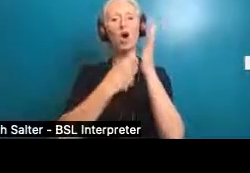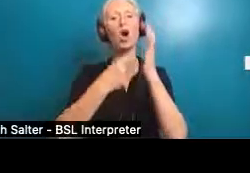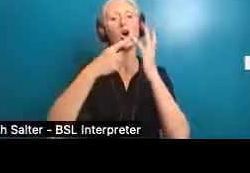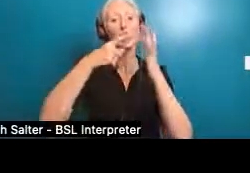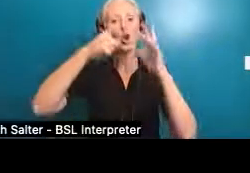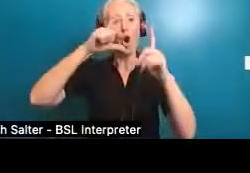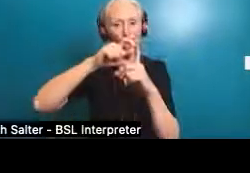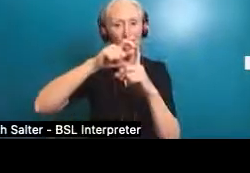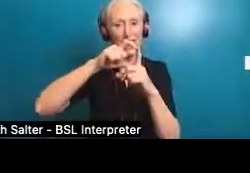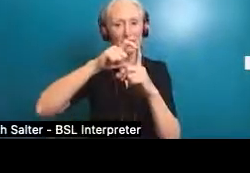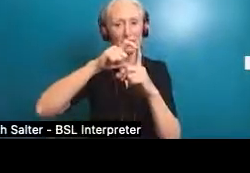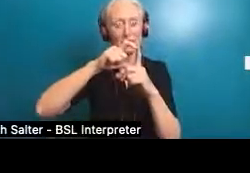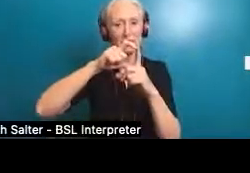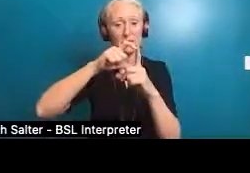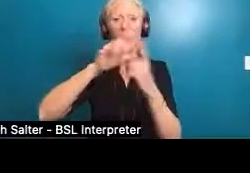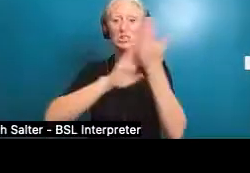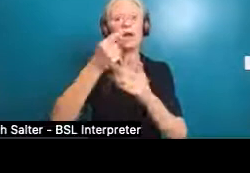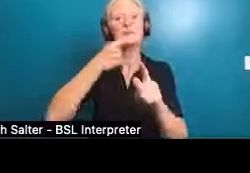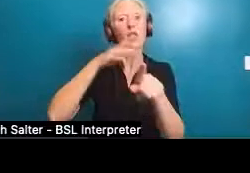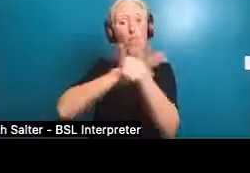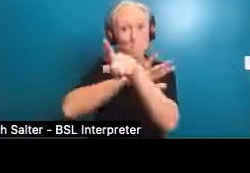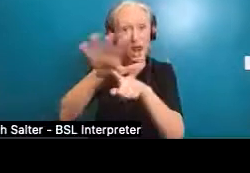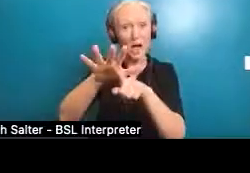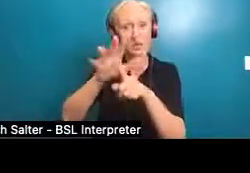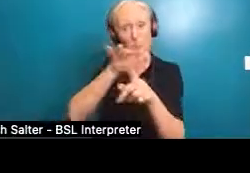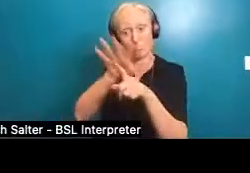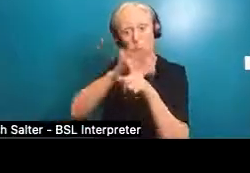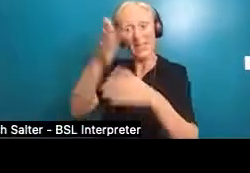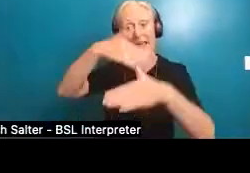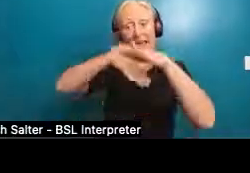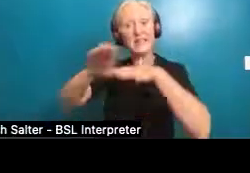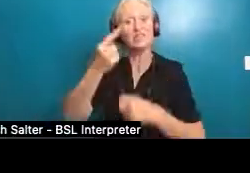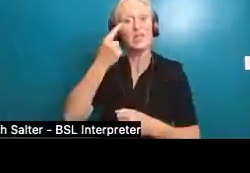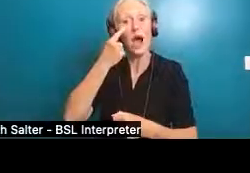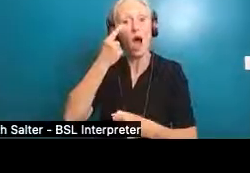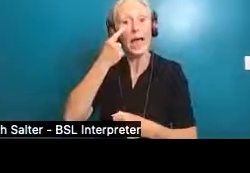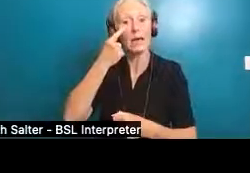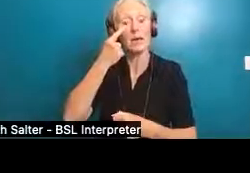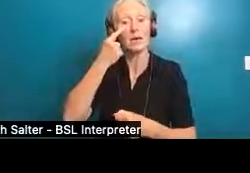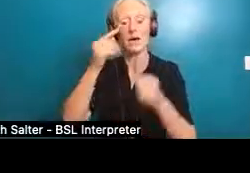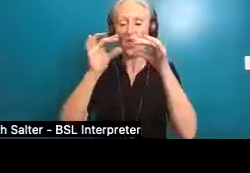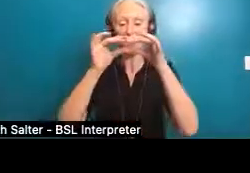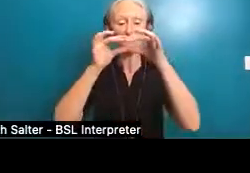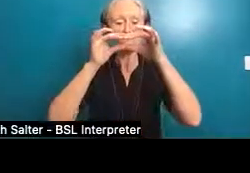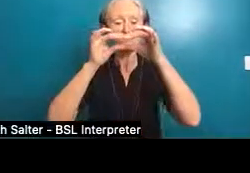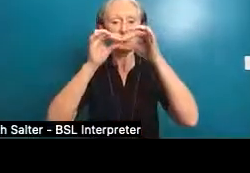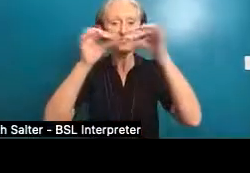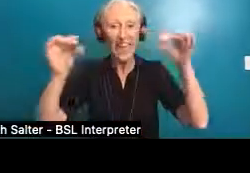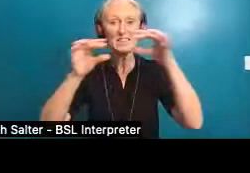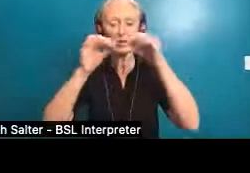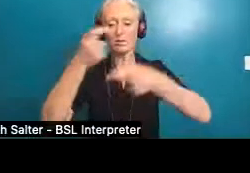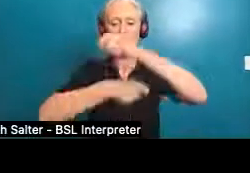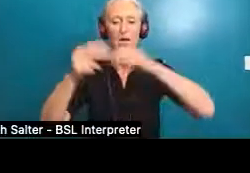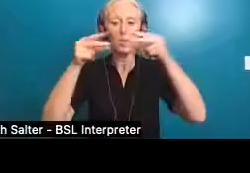wearing away. And it's so that the term for that is something called chorioretinal atrophy. And we've started to see it in a number of